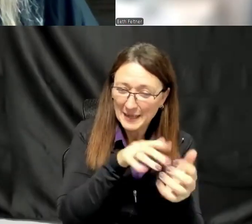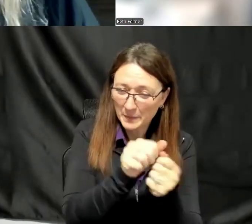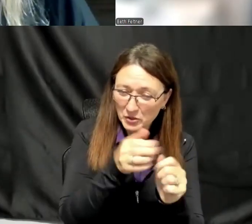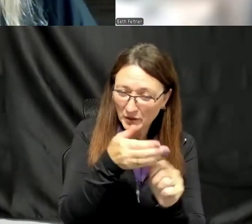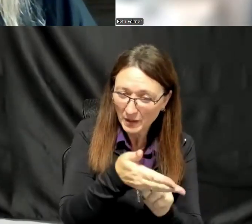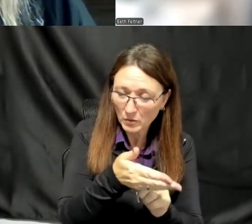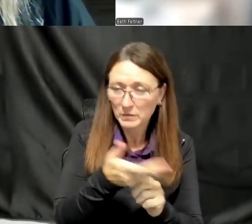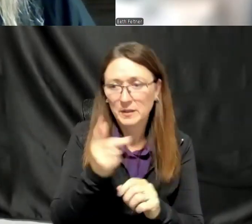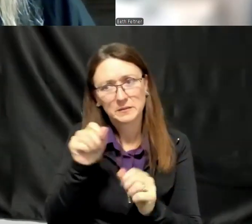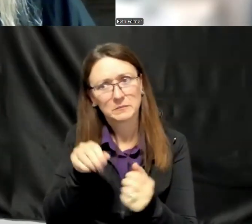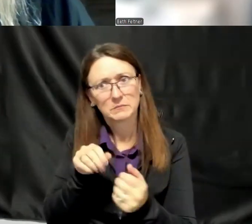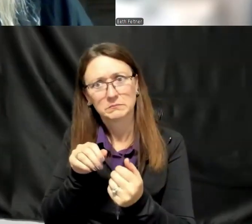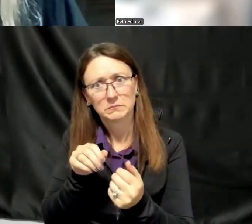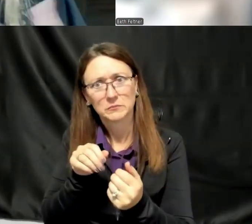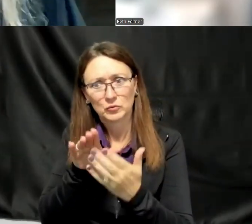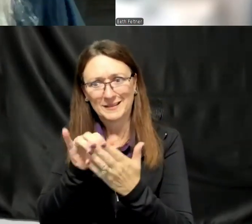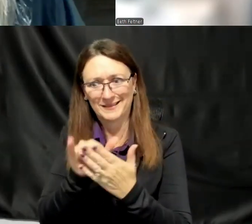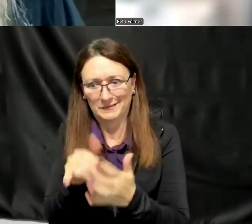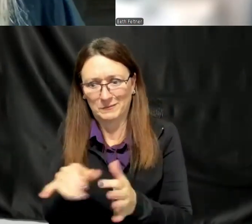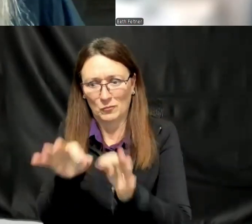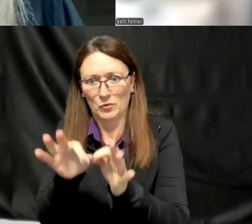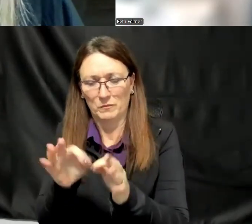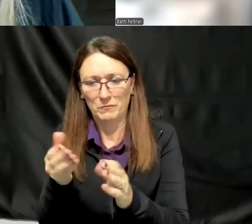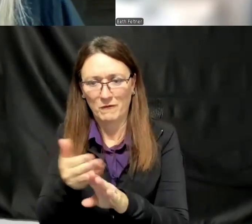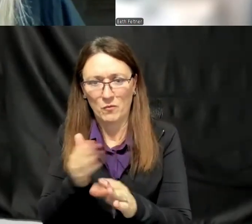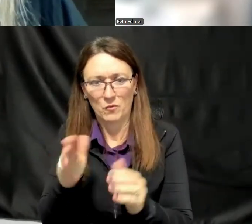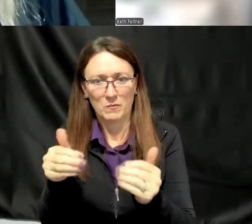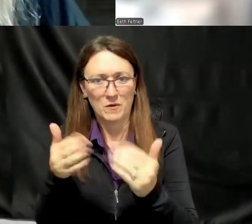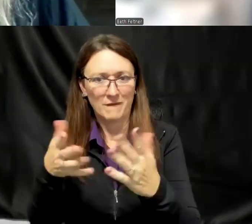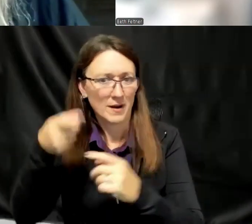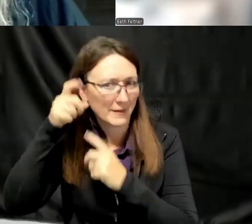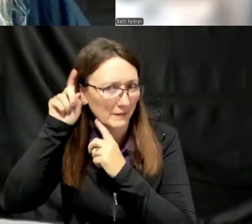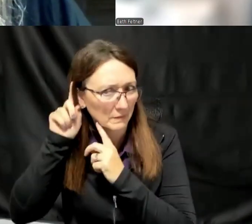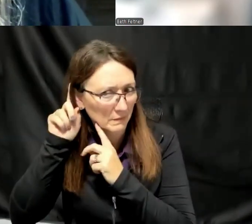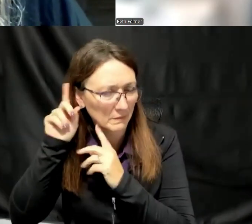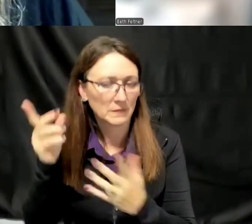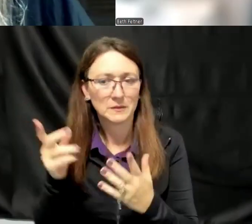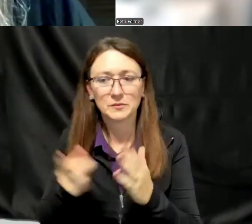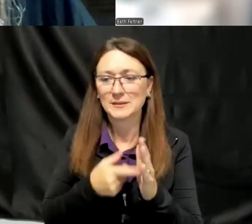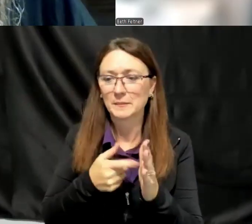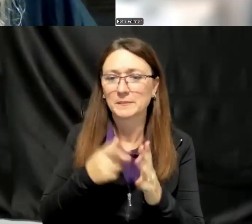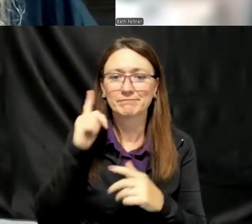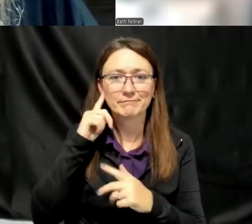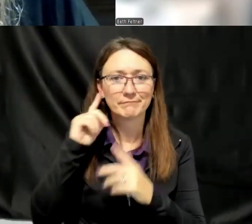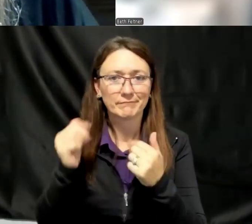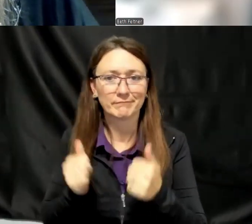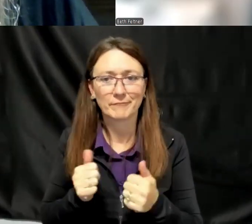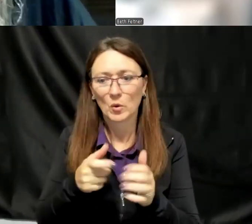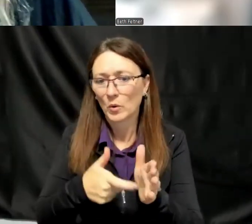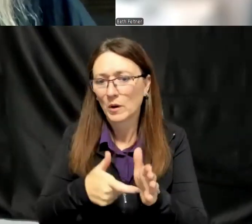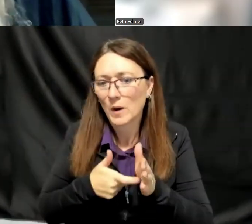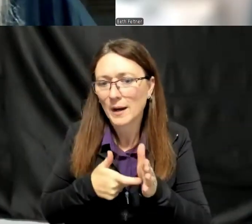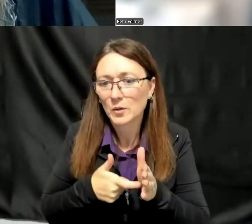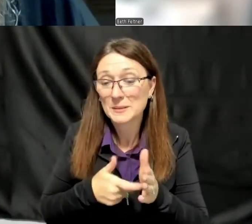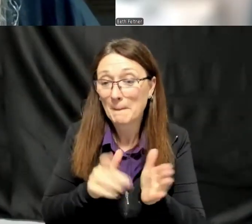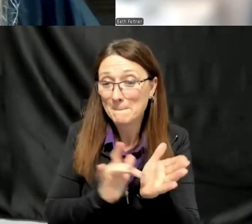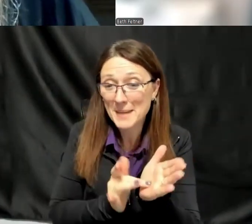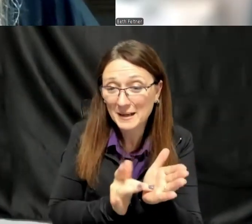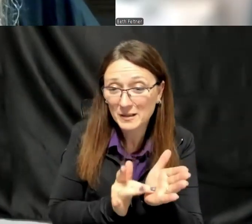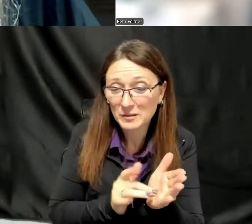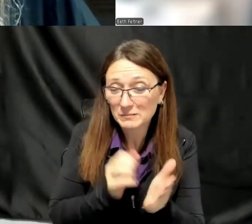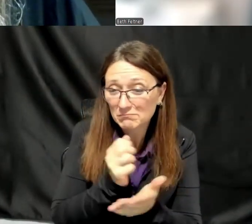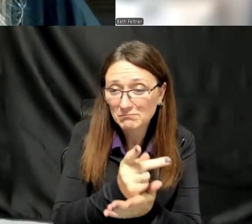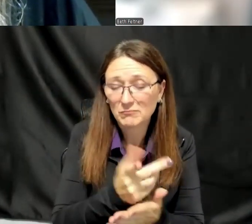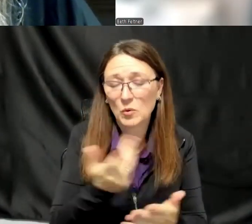addressed before providing amplification. So sometimes the hearing loss requires medical clearance